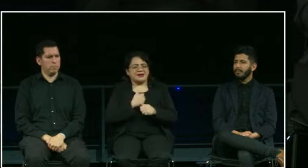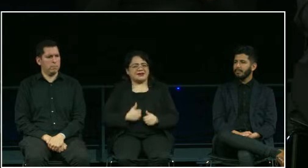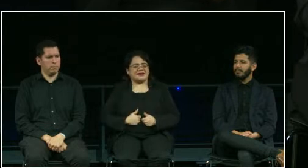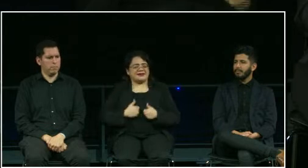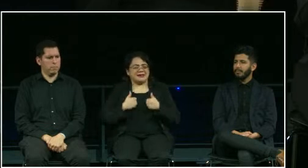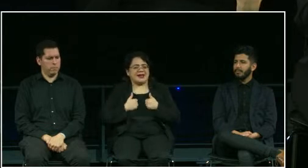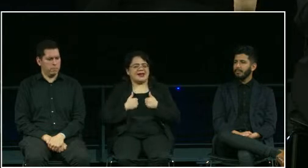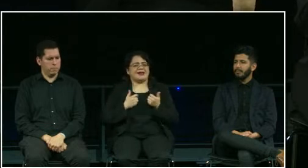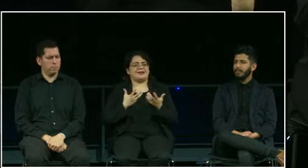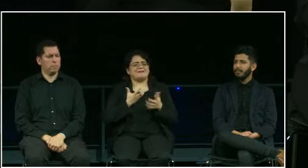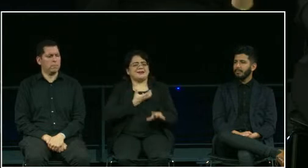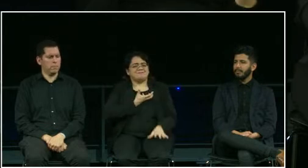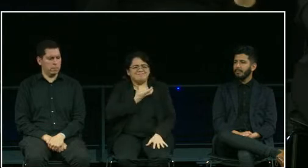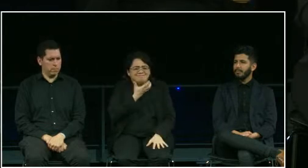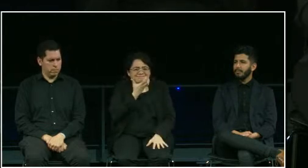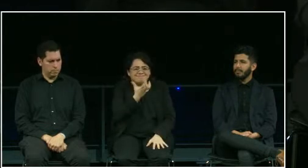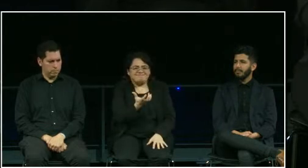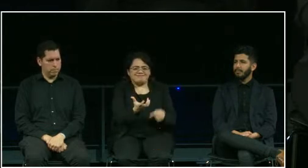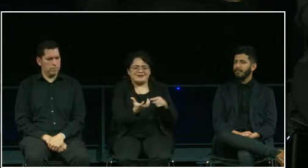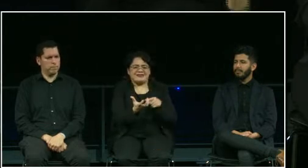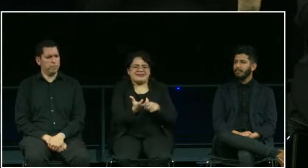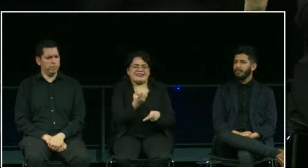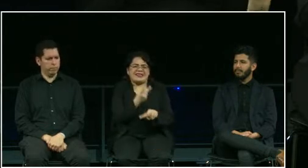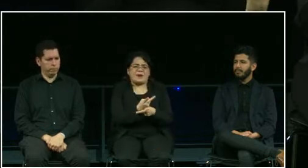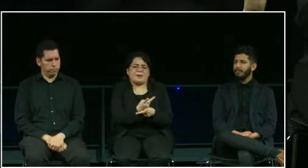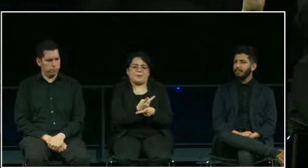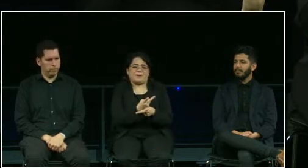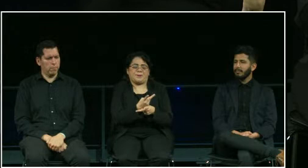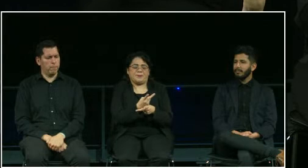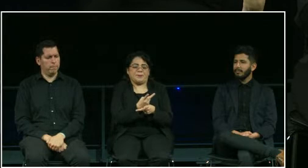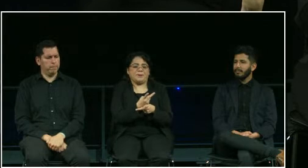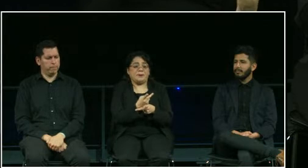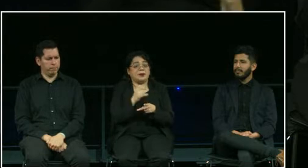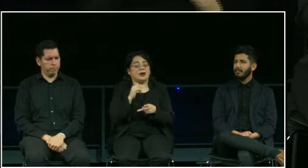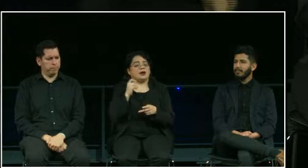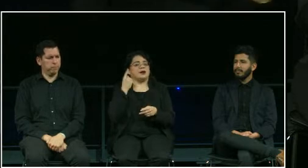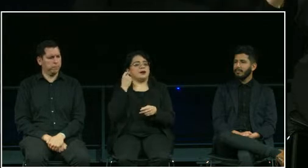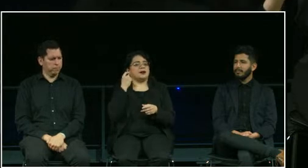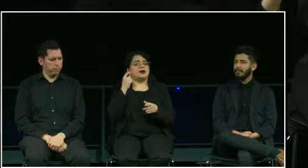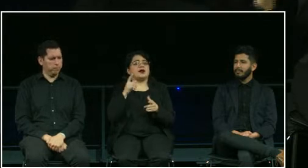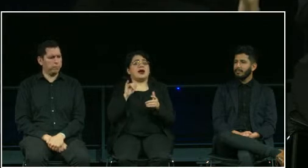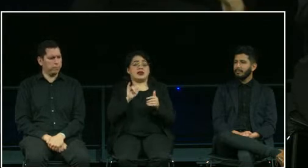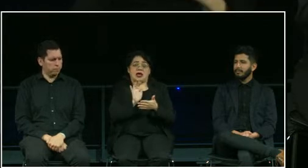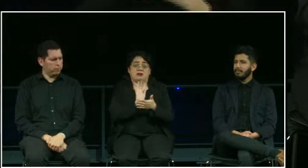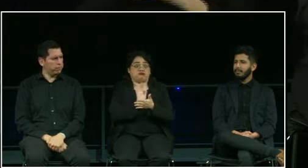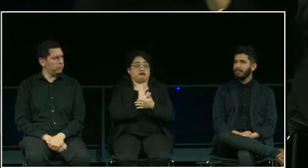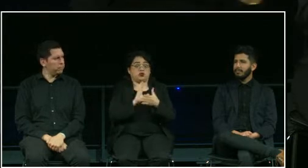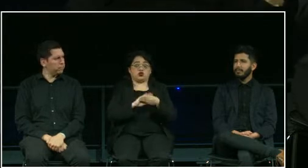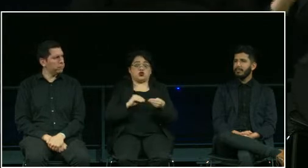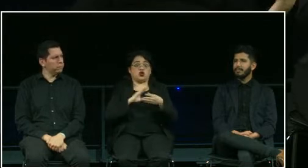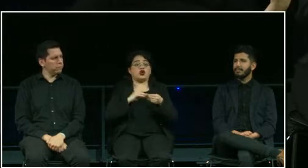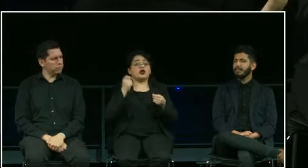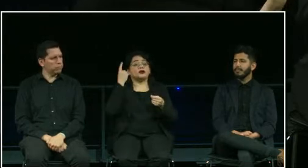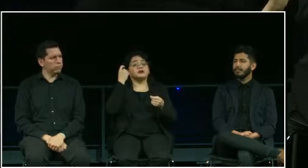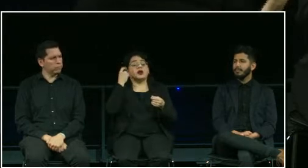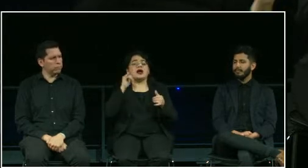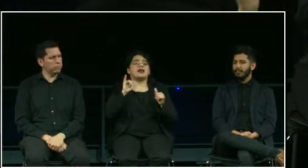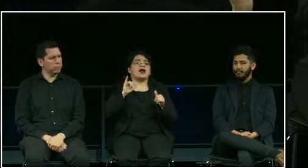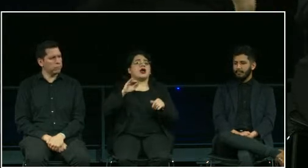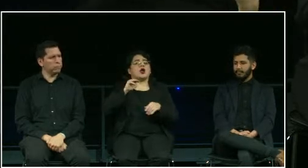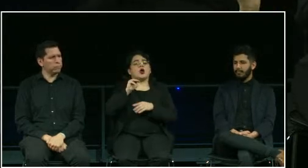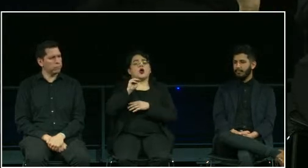And how do you retain that? And how could we tell a story that didn't necessarily go big? It wasn't like a lunchbox